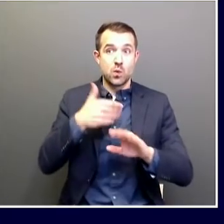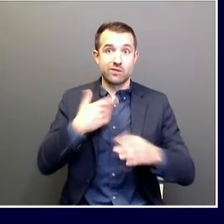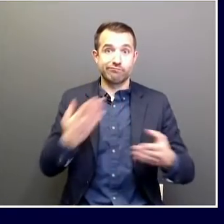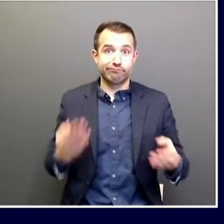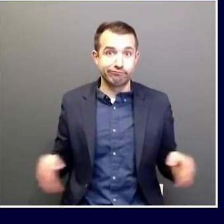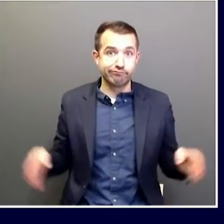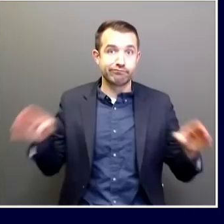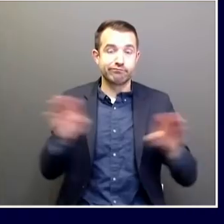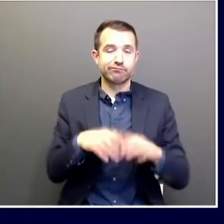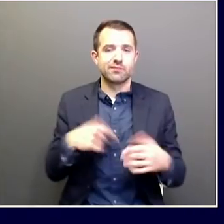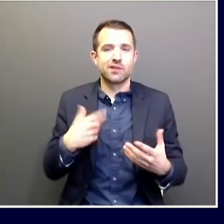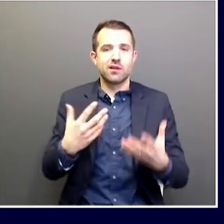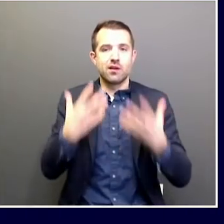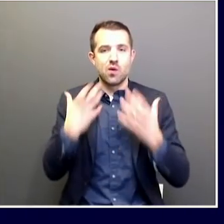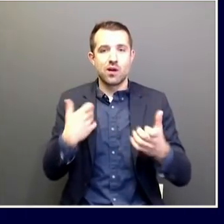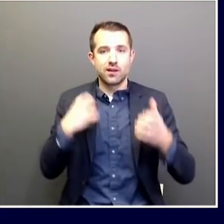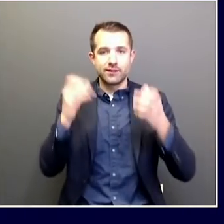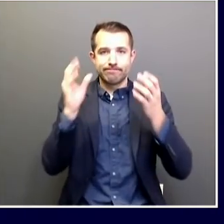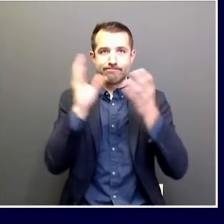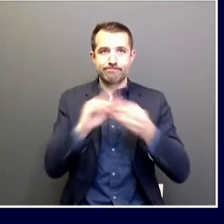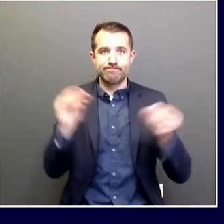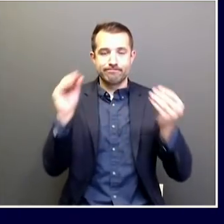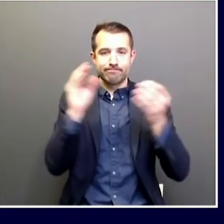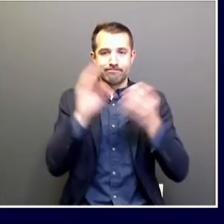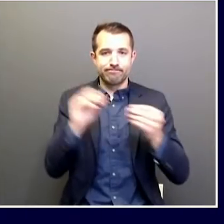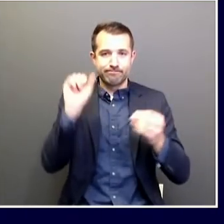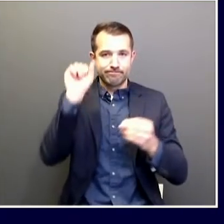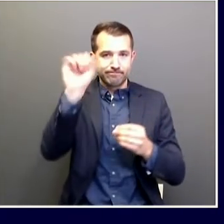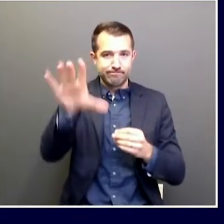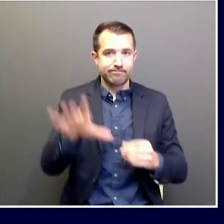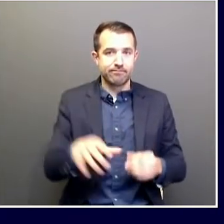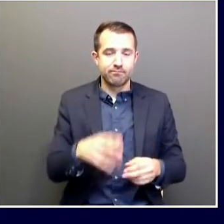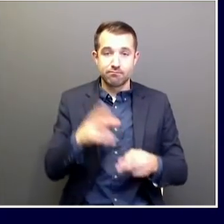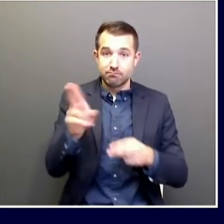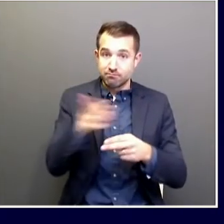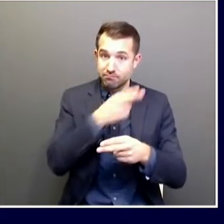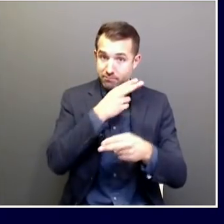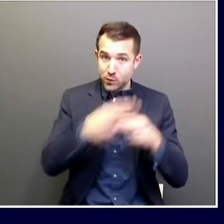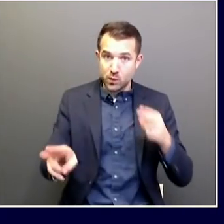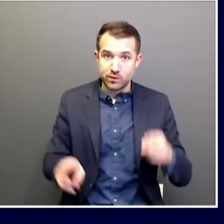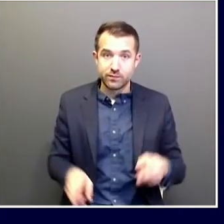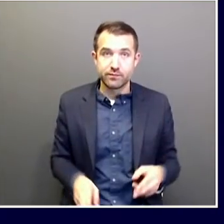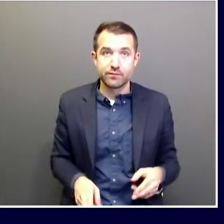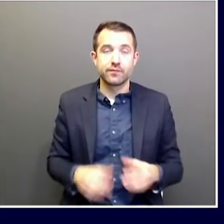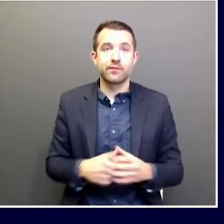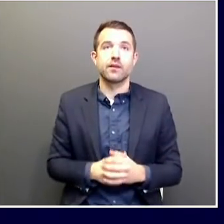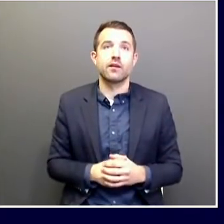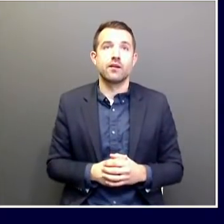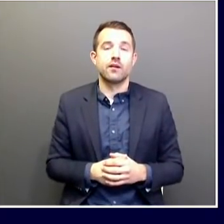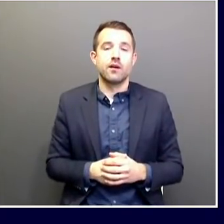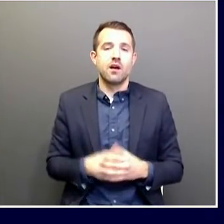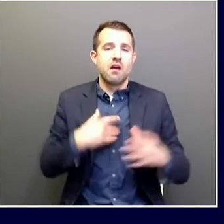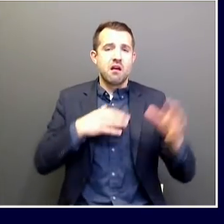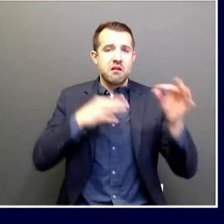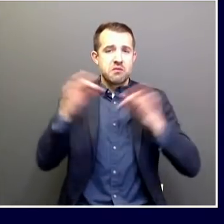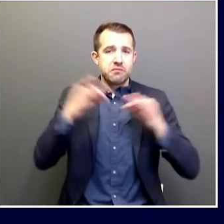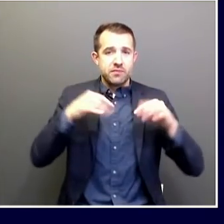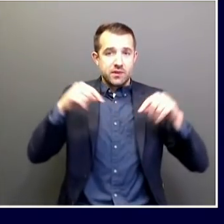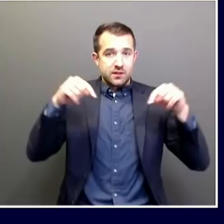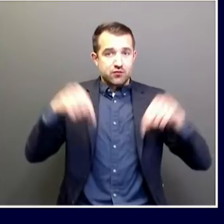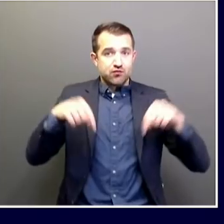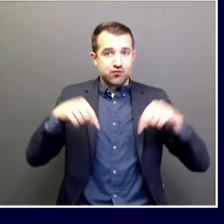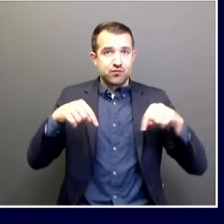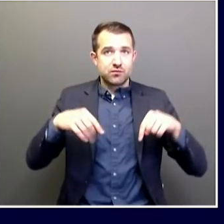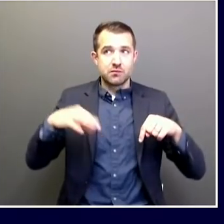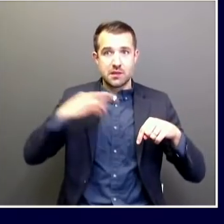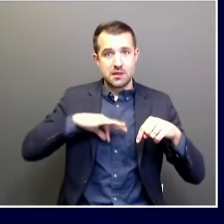wanted to just go on a brief epilogue about where we are right now in the state, 8 days